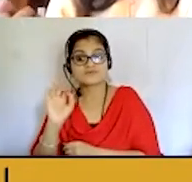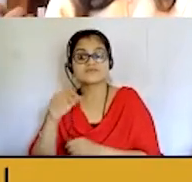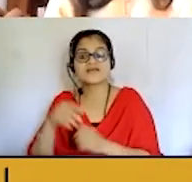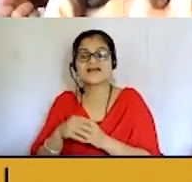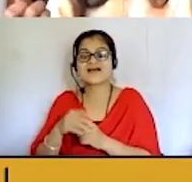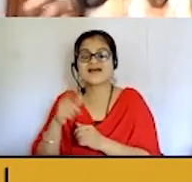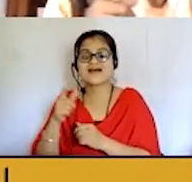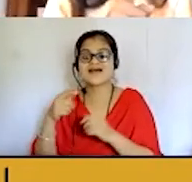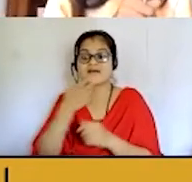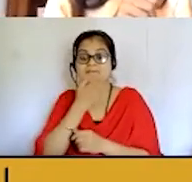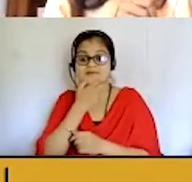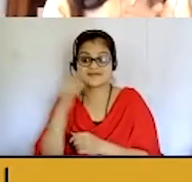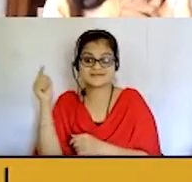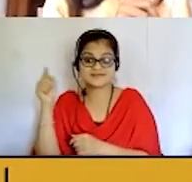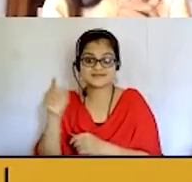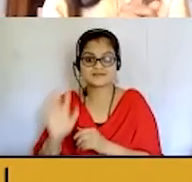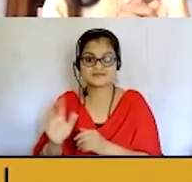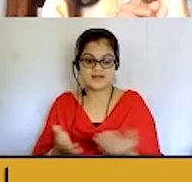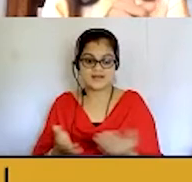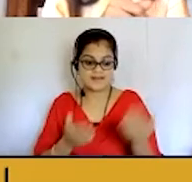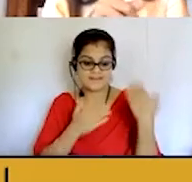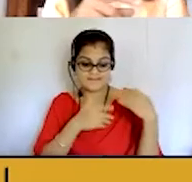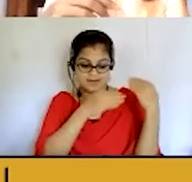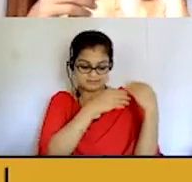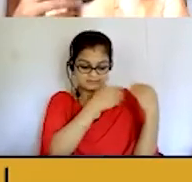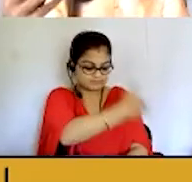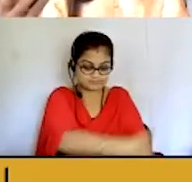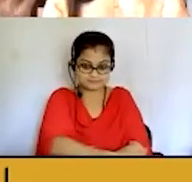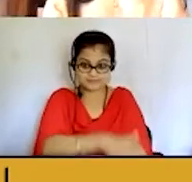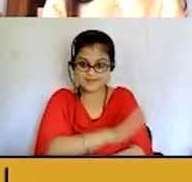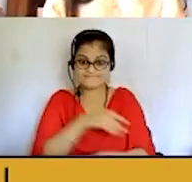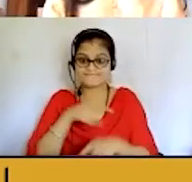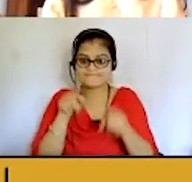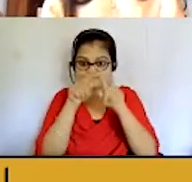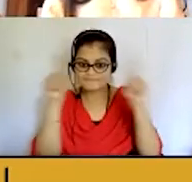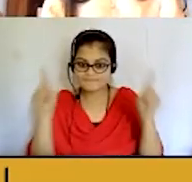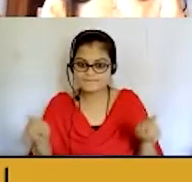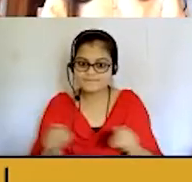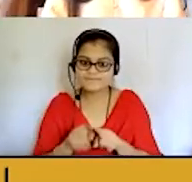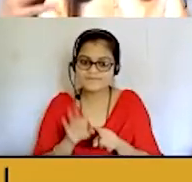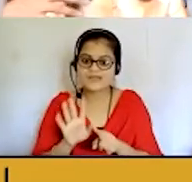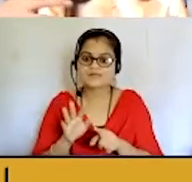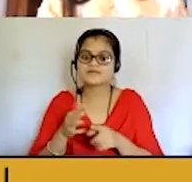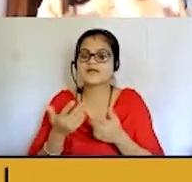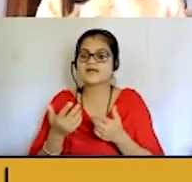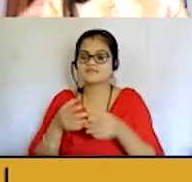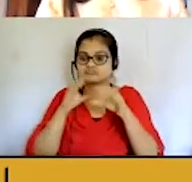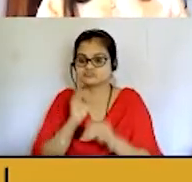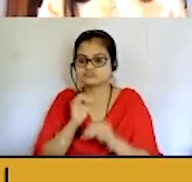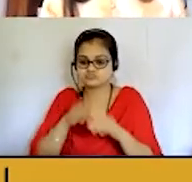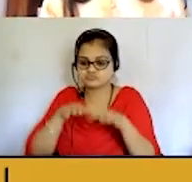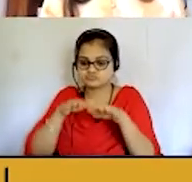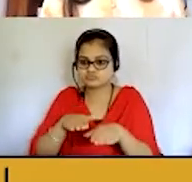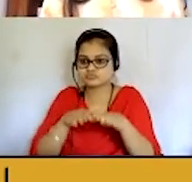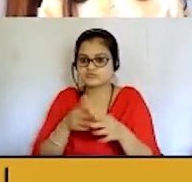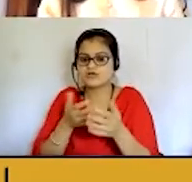Company. Now, the pallu of the sari depicts individuals riding in a steam engine. So these are really scenes drawn